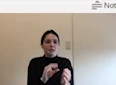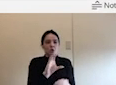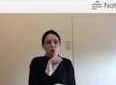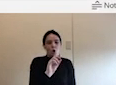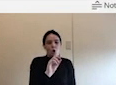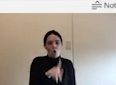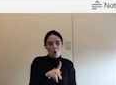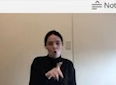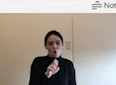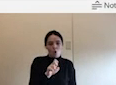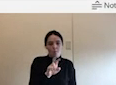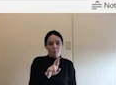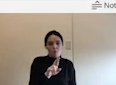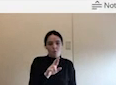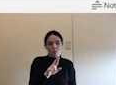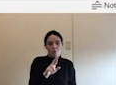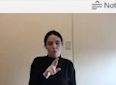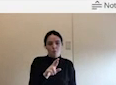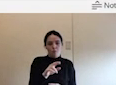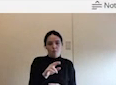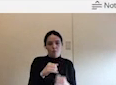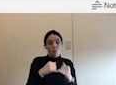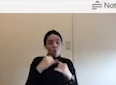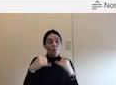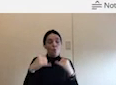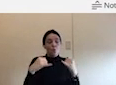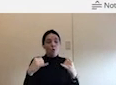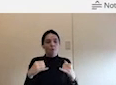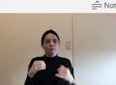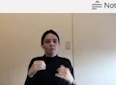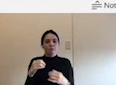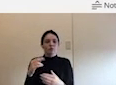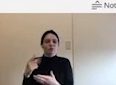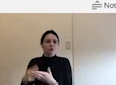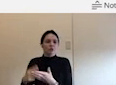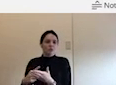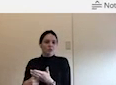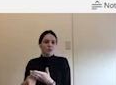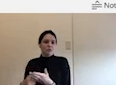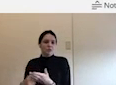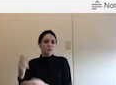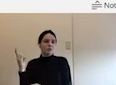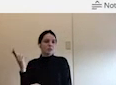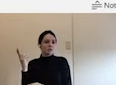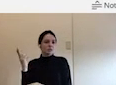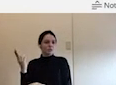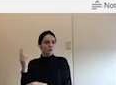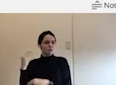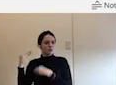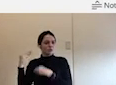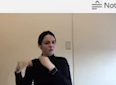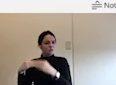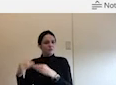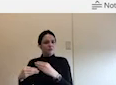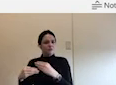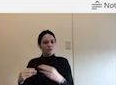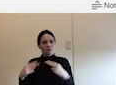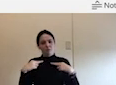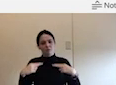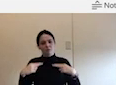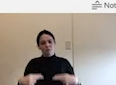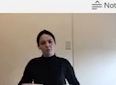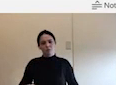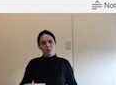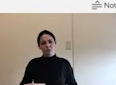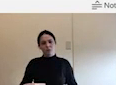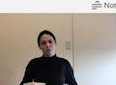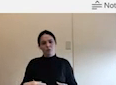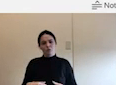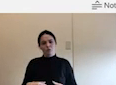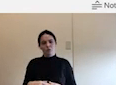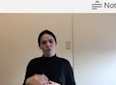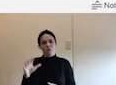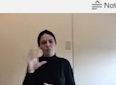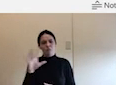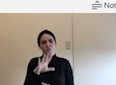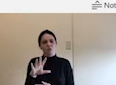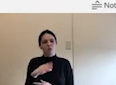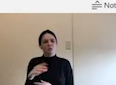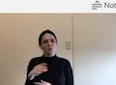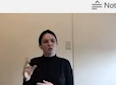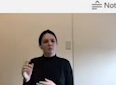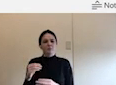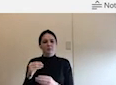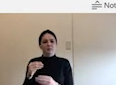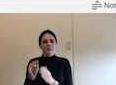about history and development and mankind. At what point in history did we first develop the magnet? I